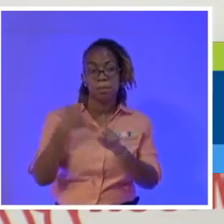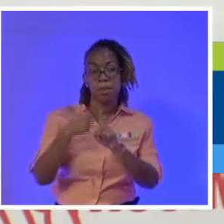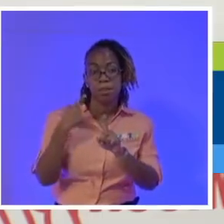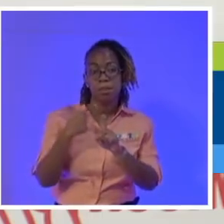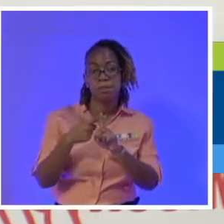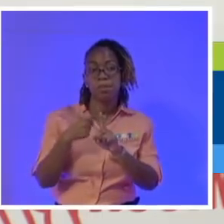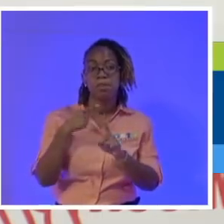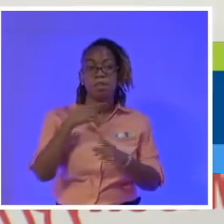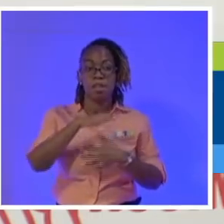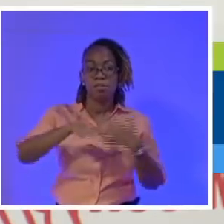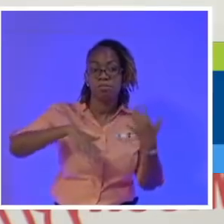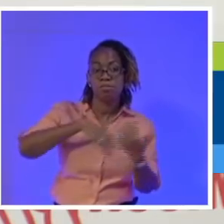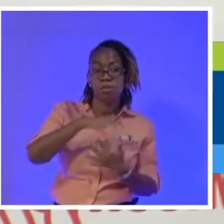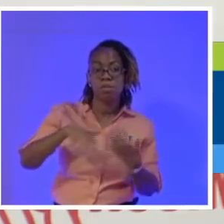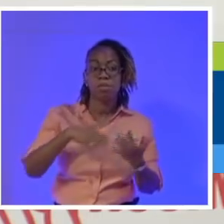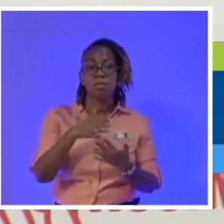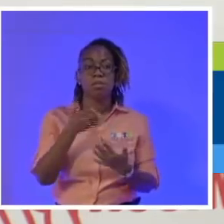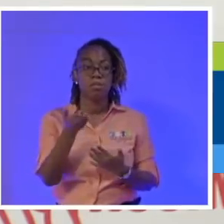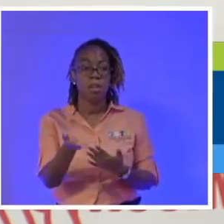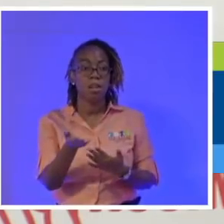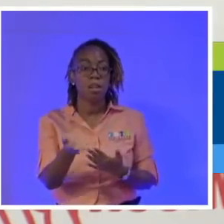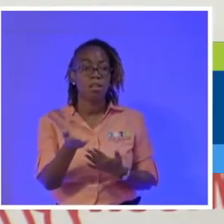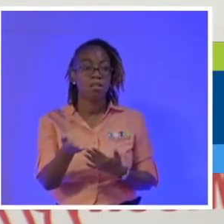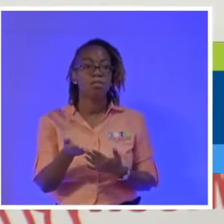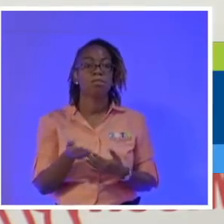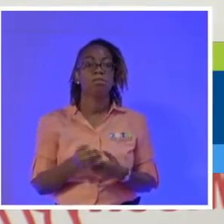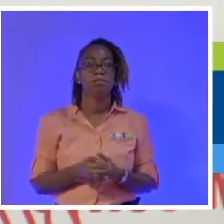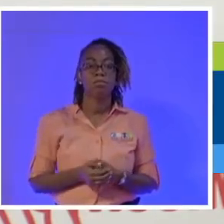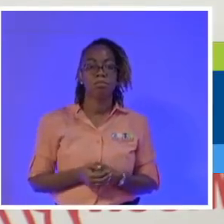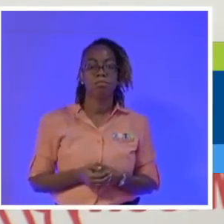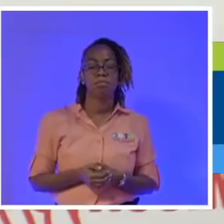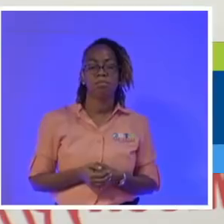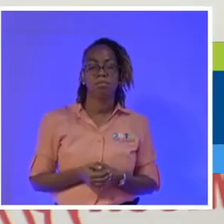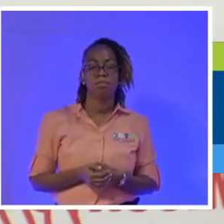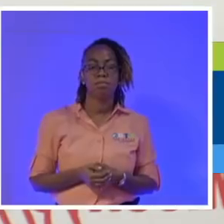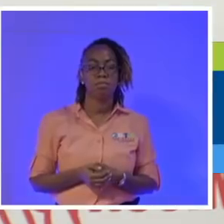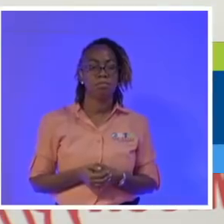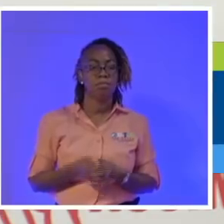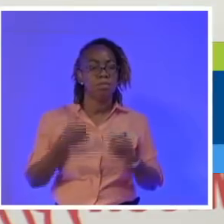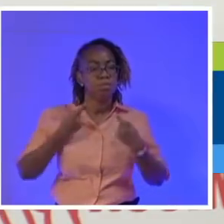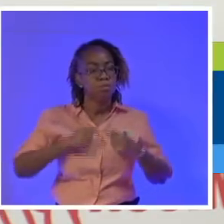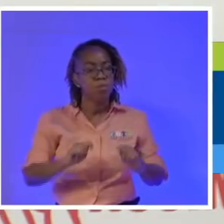gathering space in the public, while trying to allow for some measure